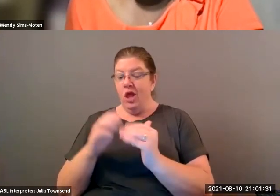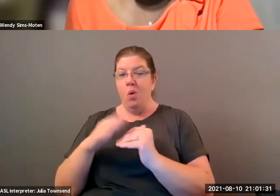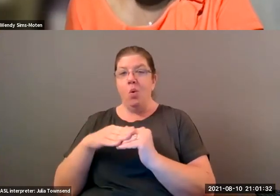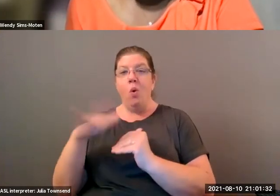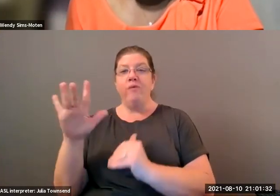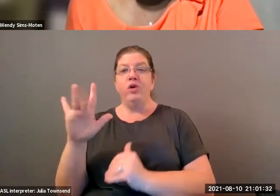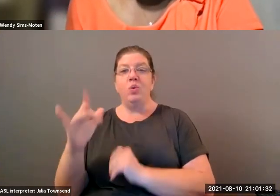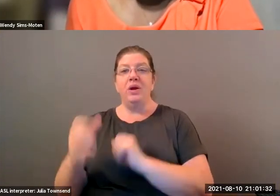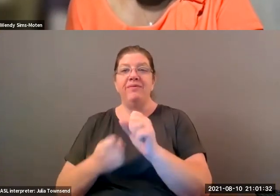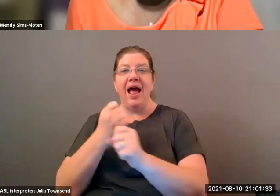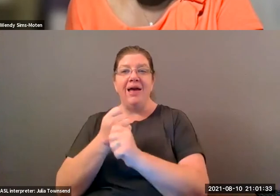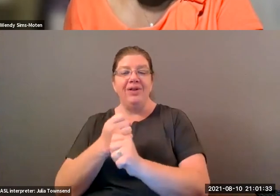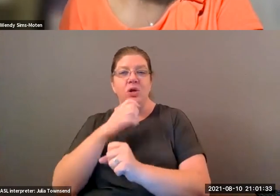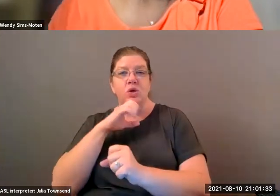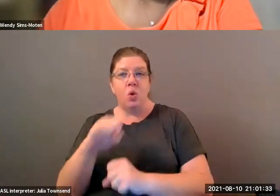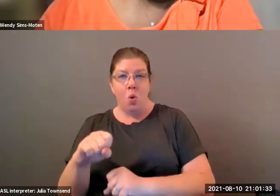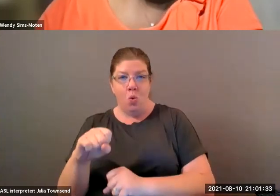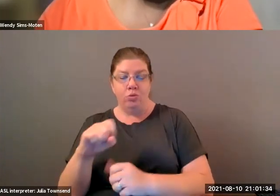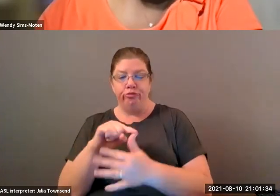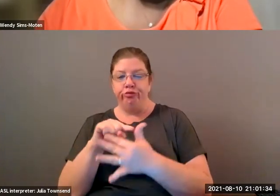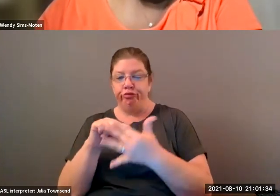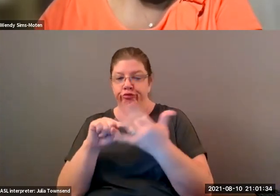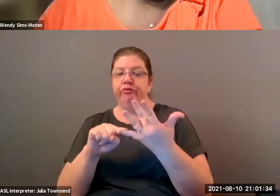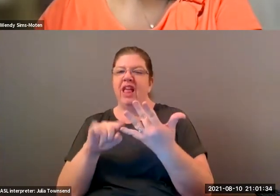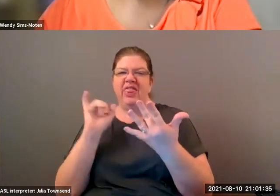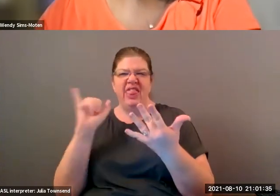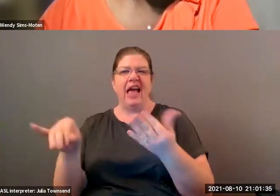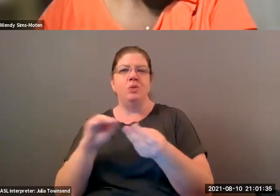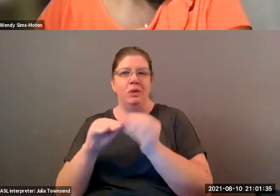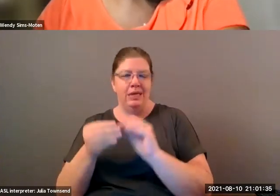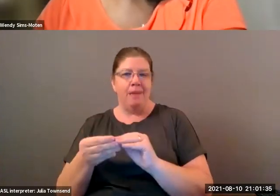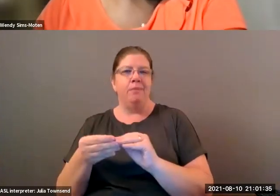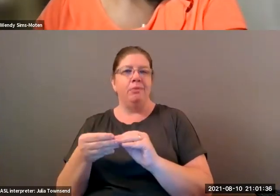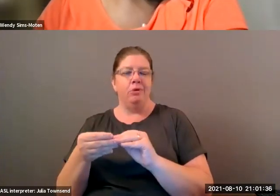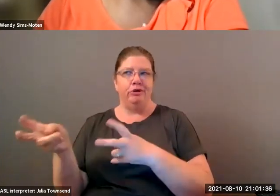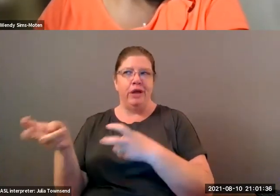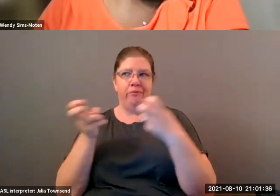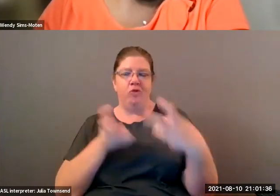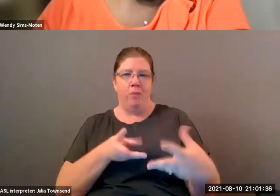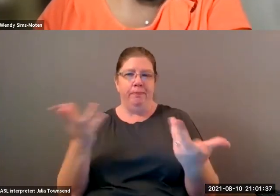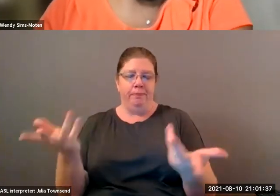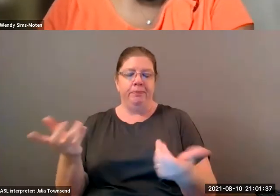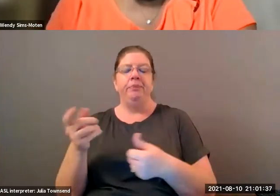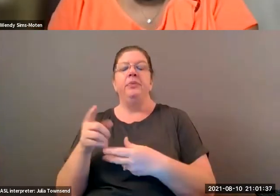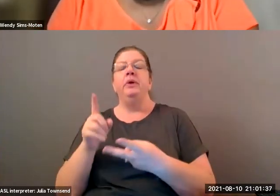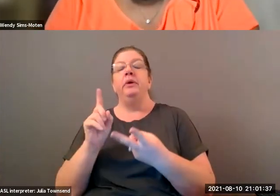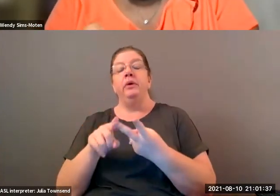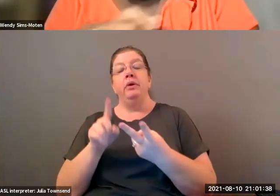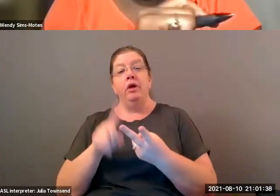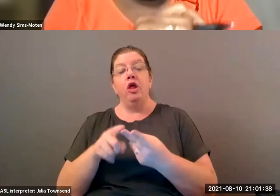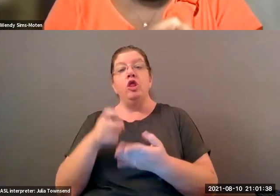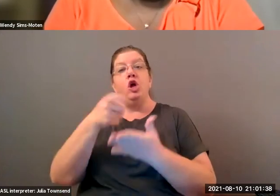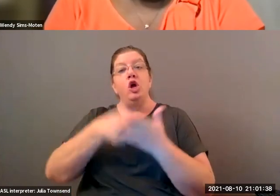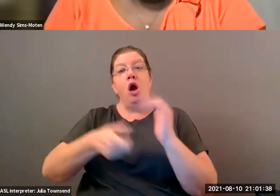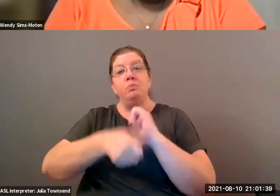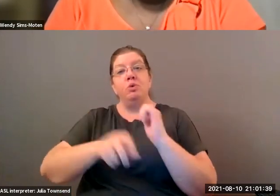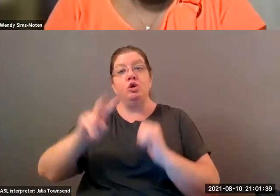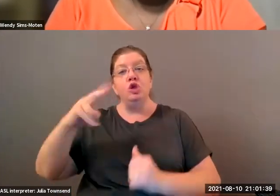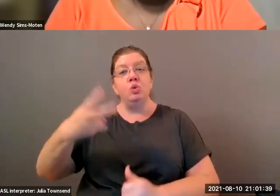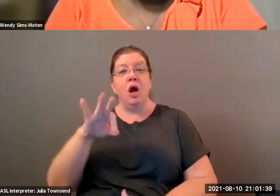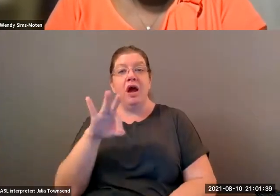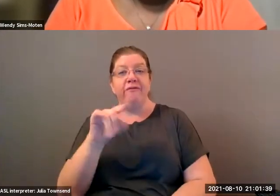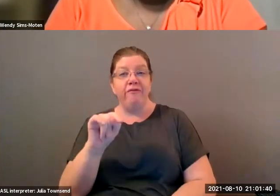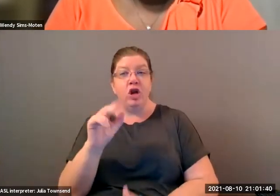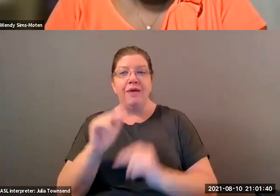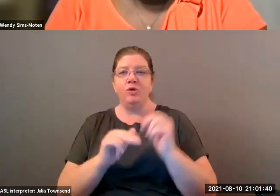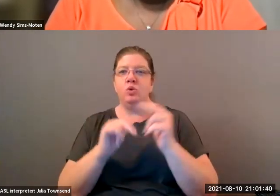year age group. And that's where that number came from. And that, the other thing is that the cost per square foot of